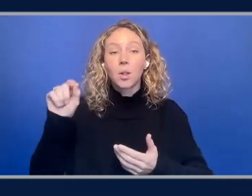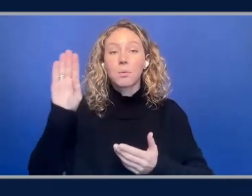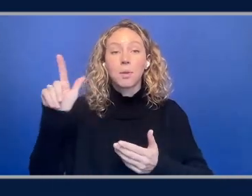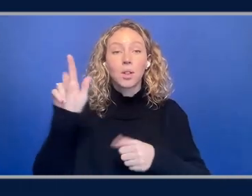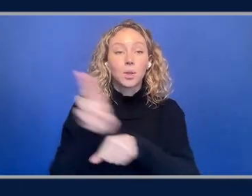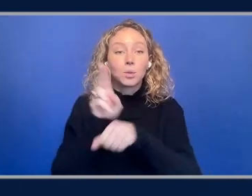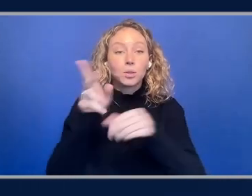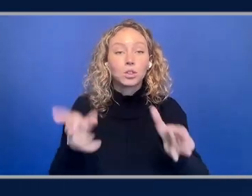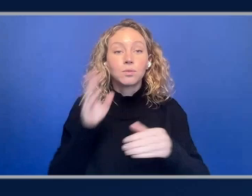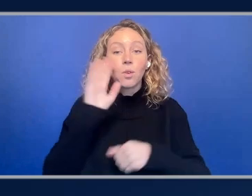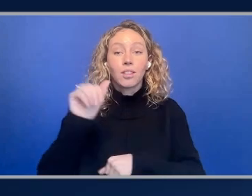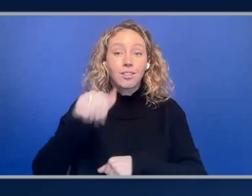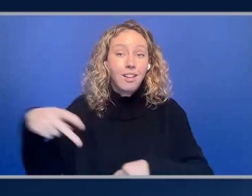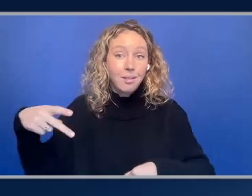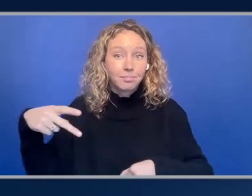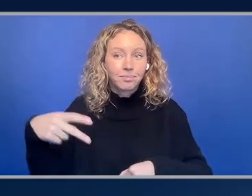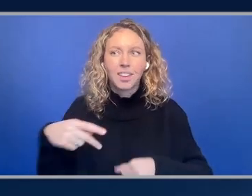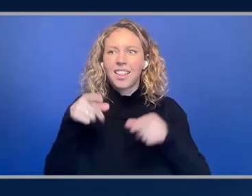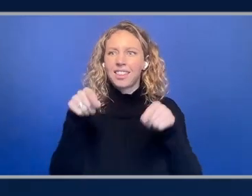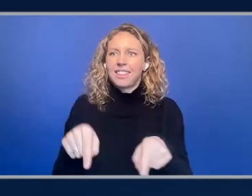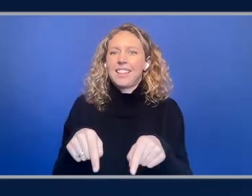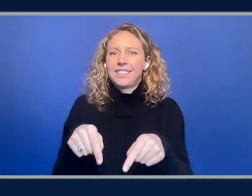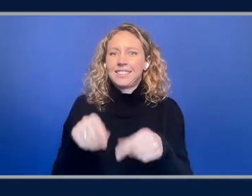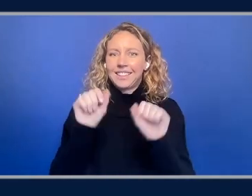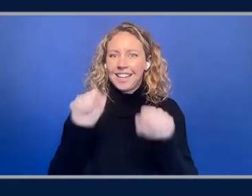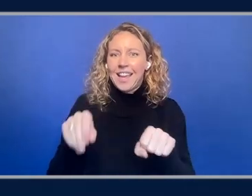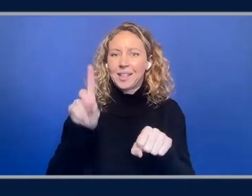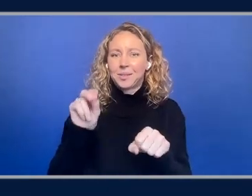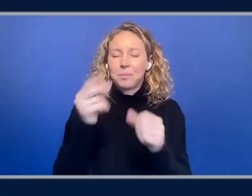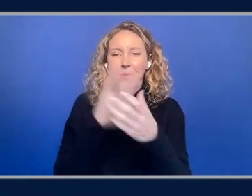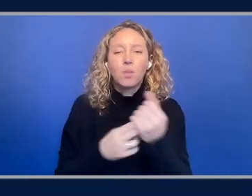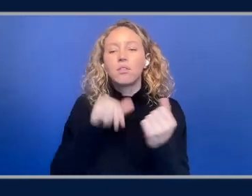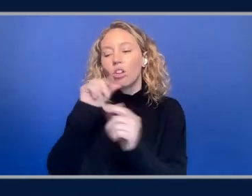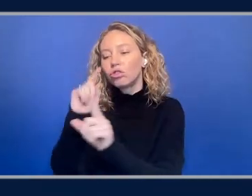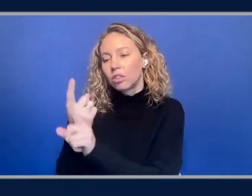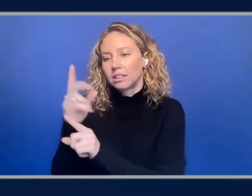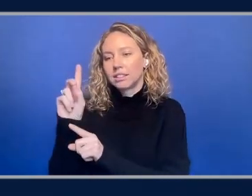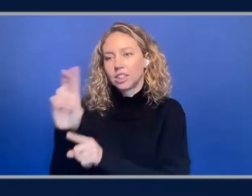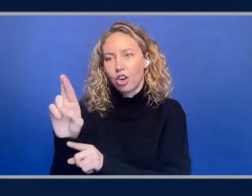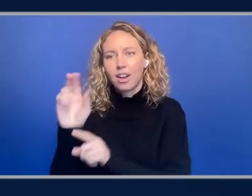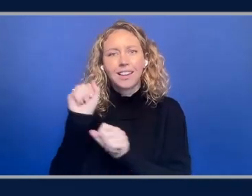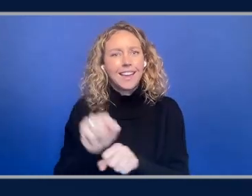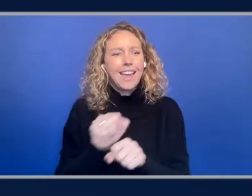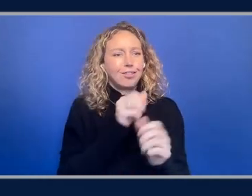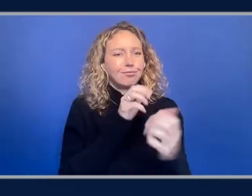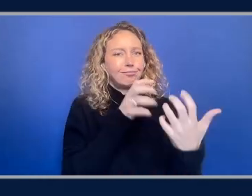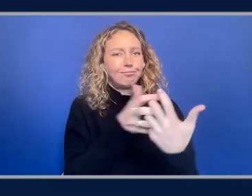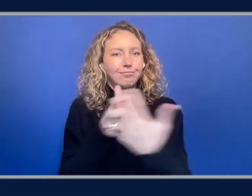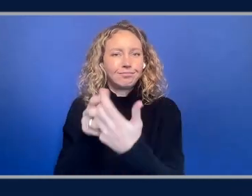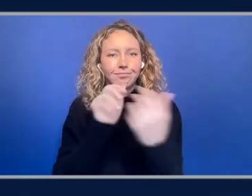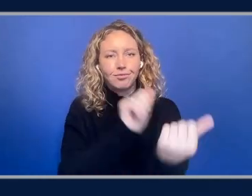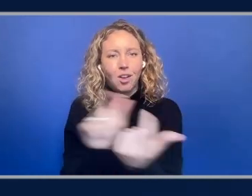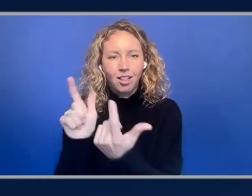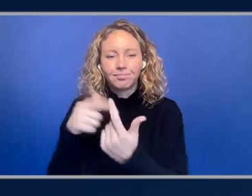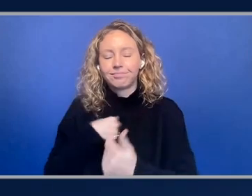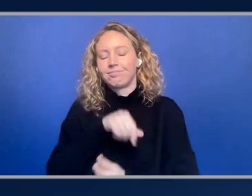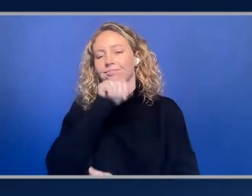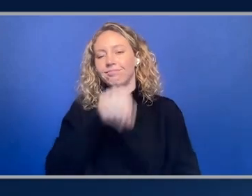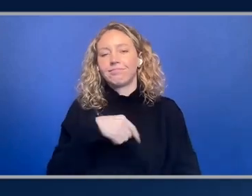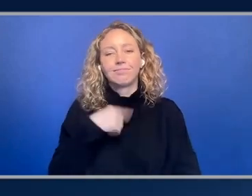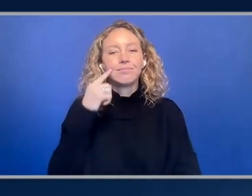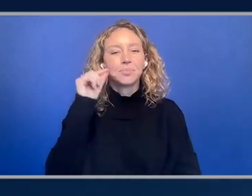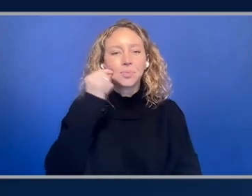And the fact that it can do both, it's not just a DR feature, it's really doing it all. I just love it. And I think it's really cool that